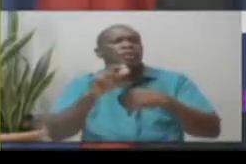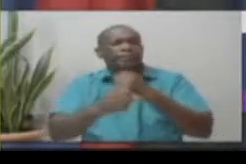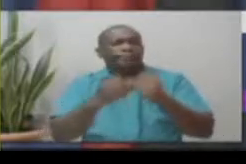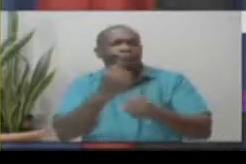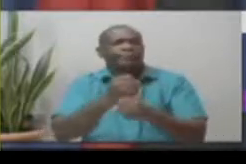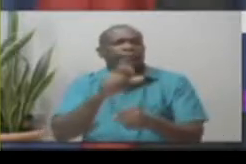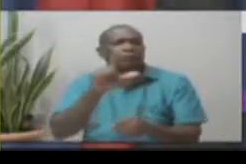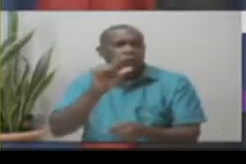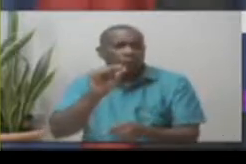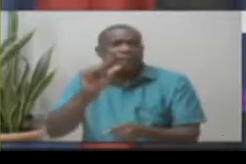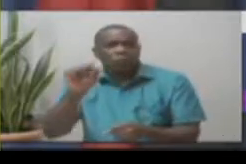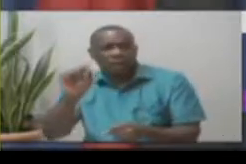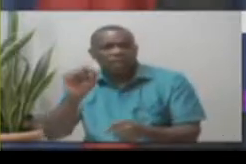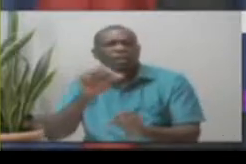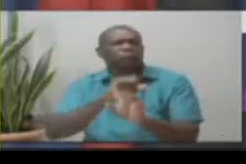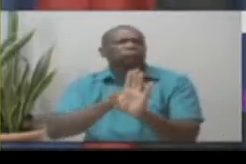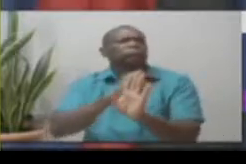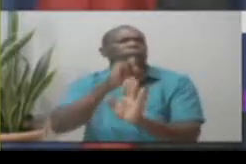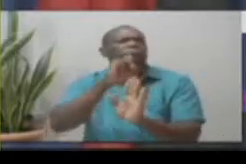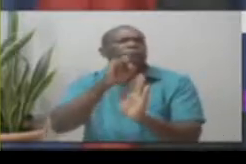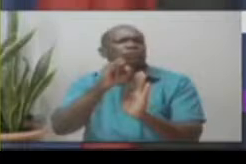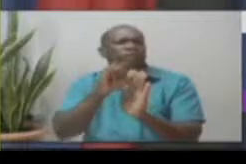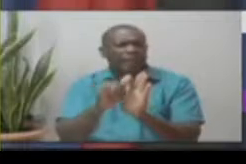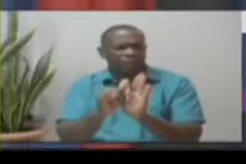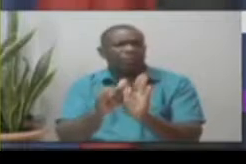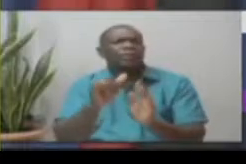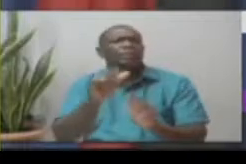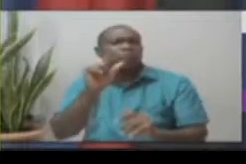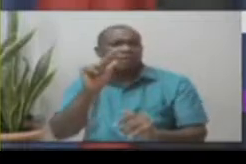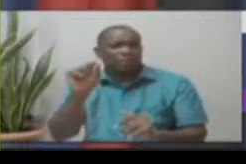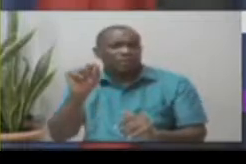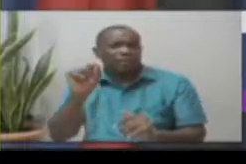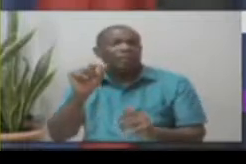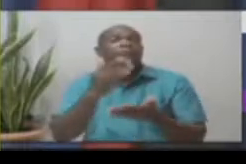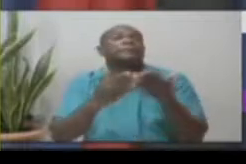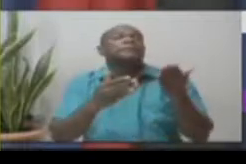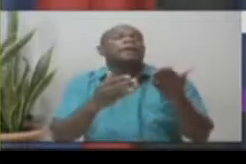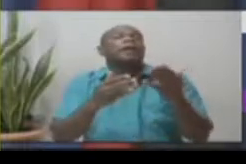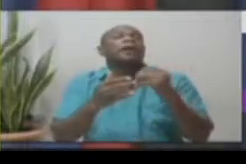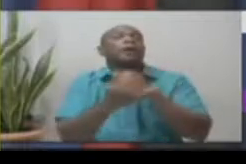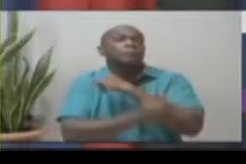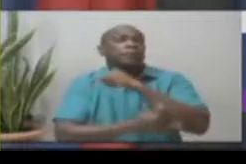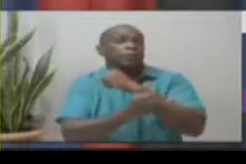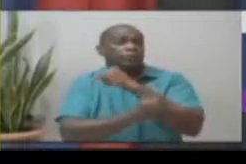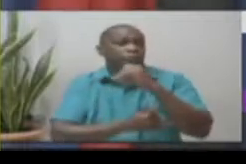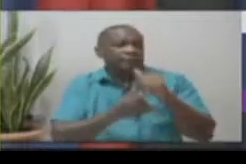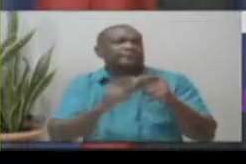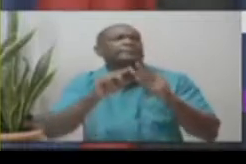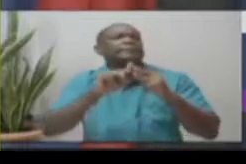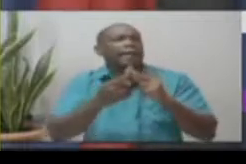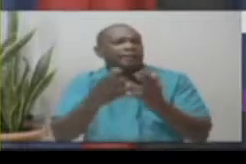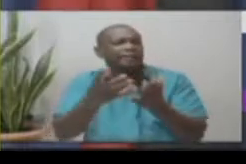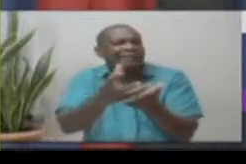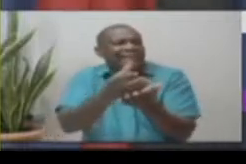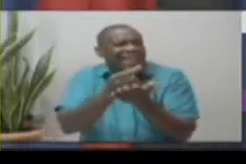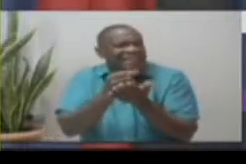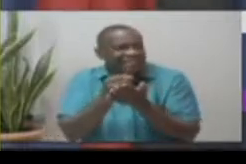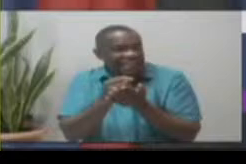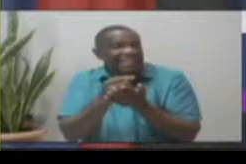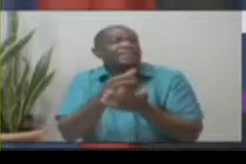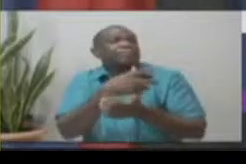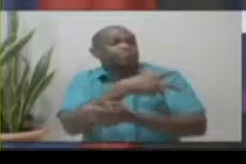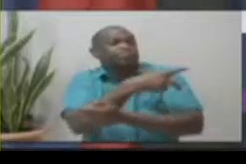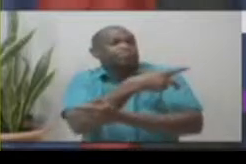2020, some countries were beginning to have access to vaccines. Certainly not 2021,